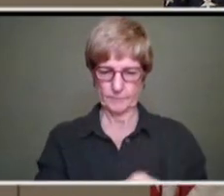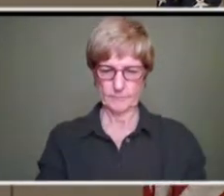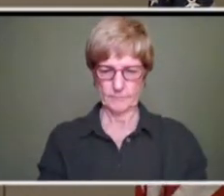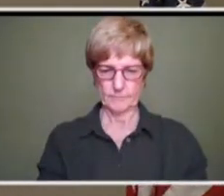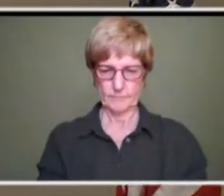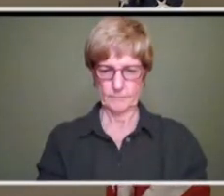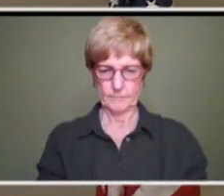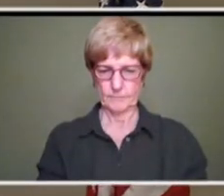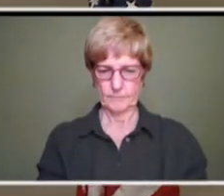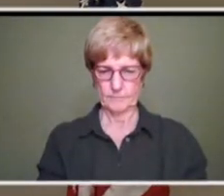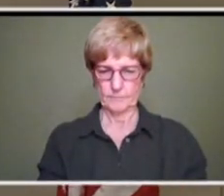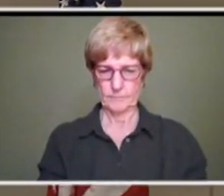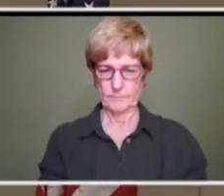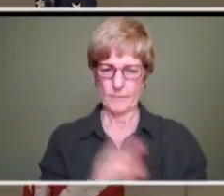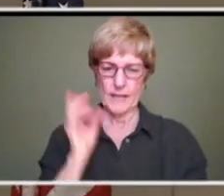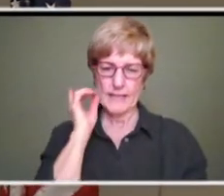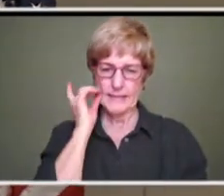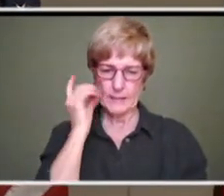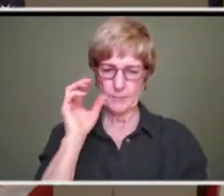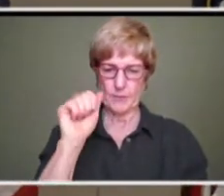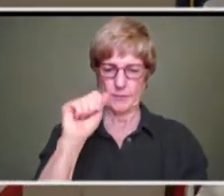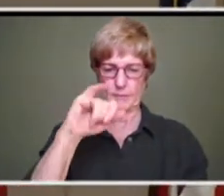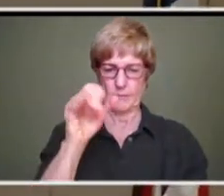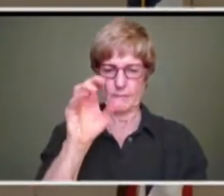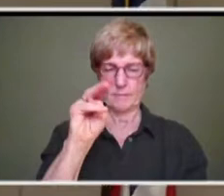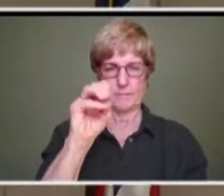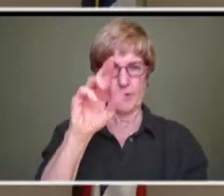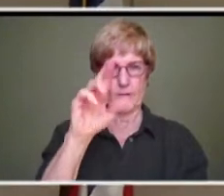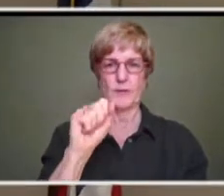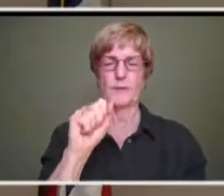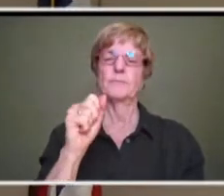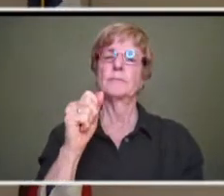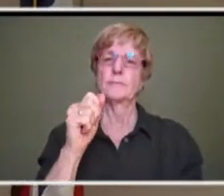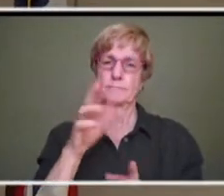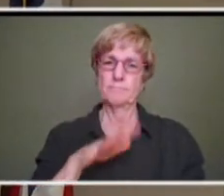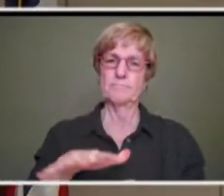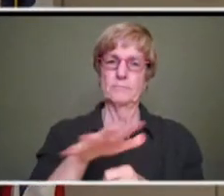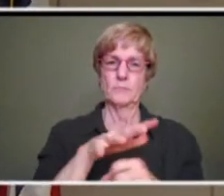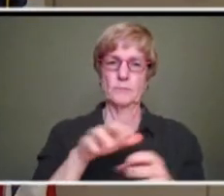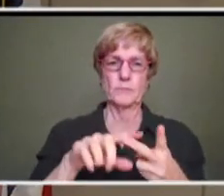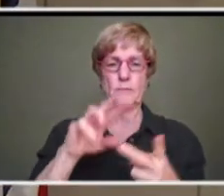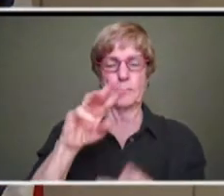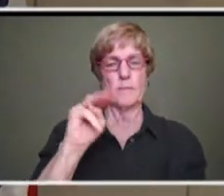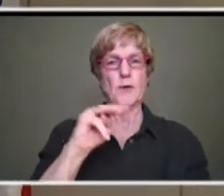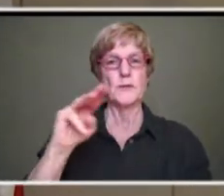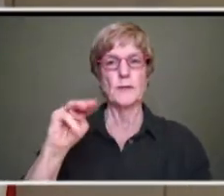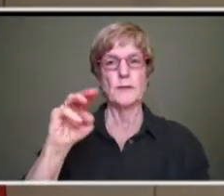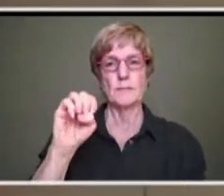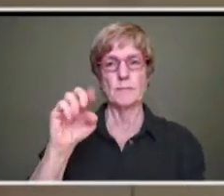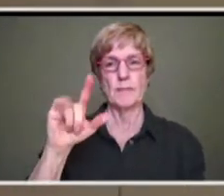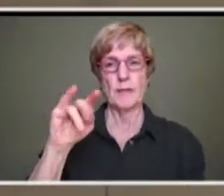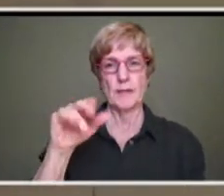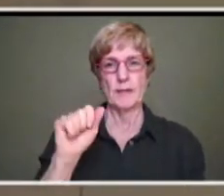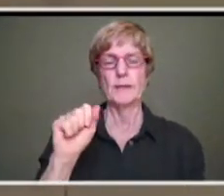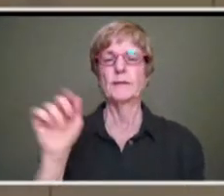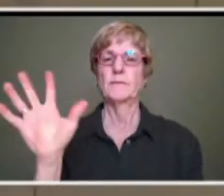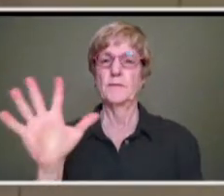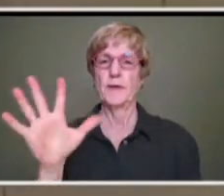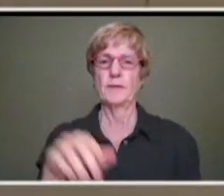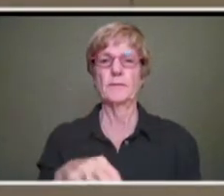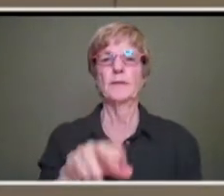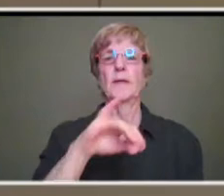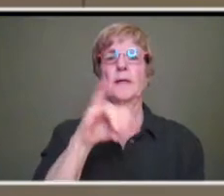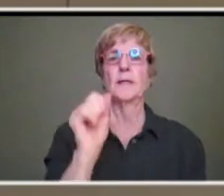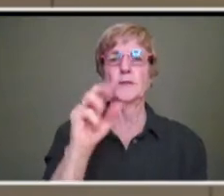happy Tuesday dimple Ashcraft at Large hello I'm Marjorie Molina District Five good evening everyone James